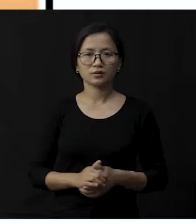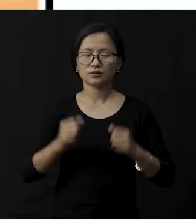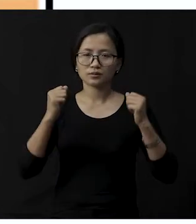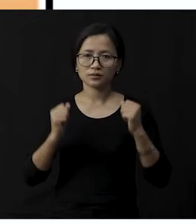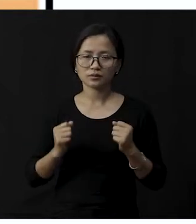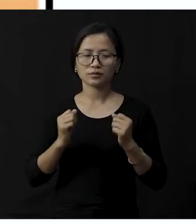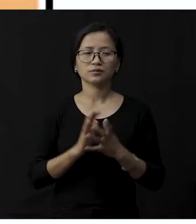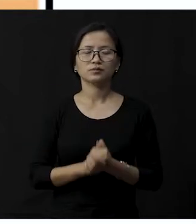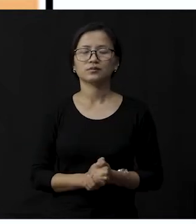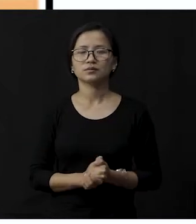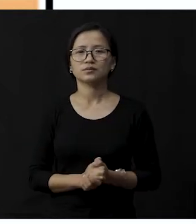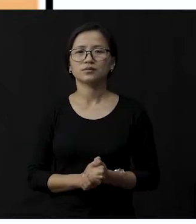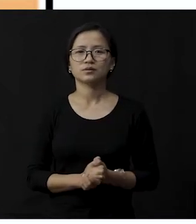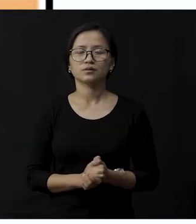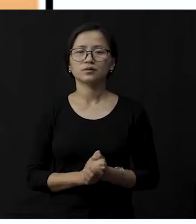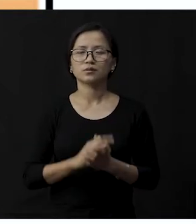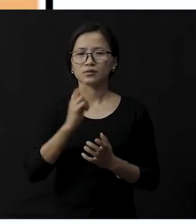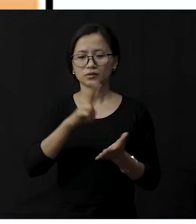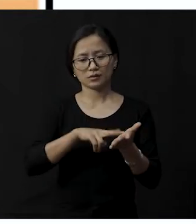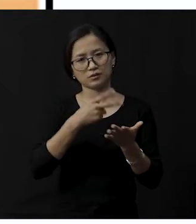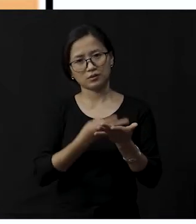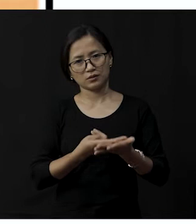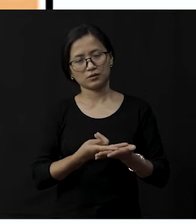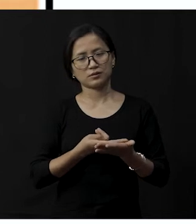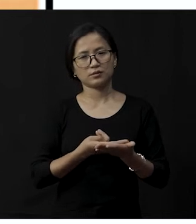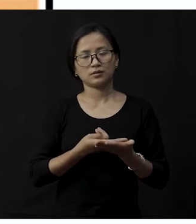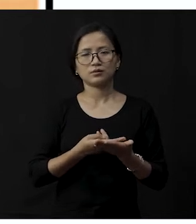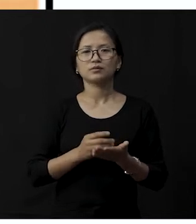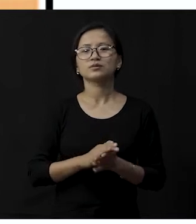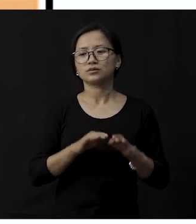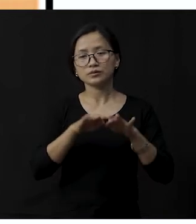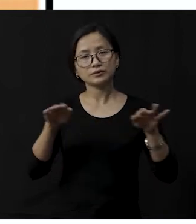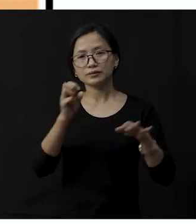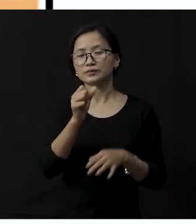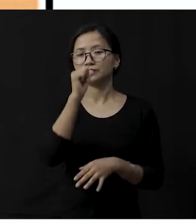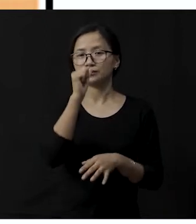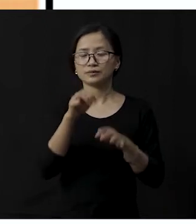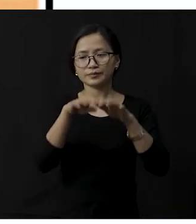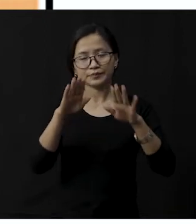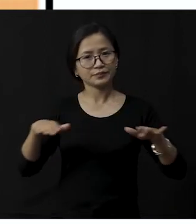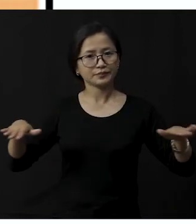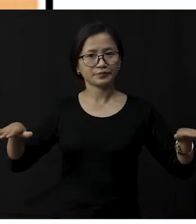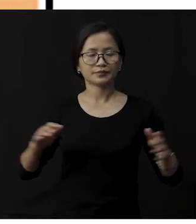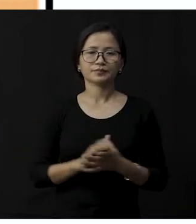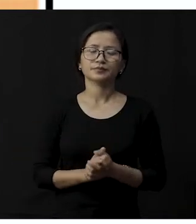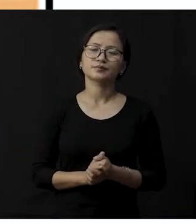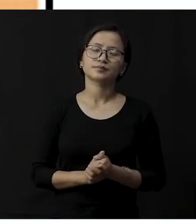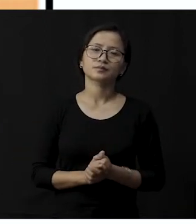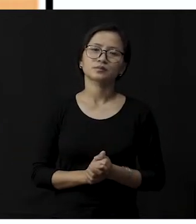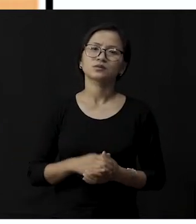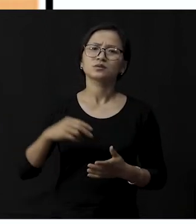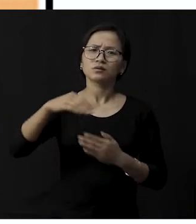and one is lying on the beach. So now why are we actually going around